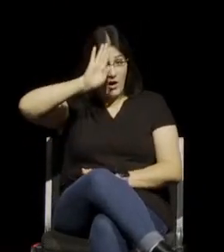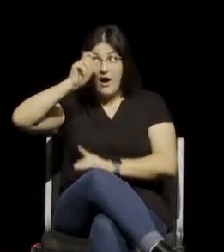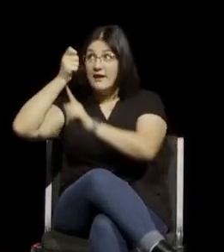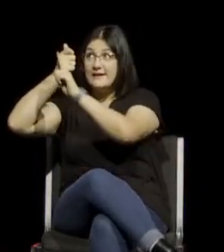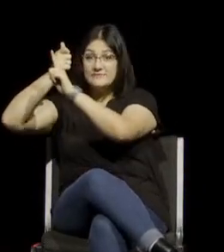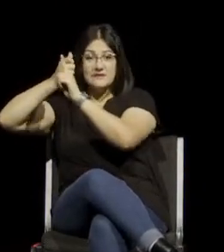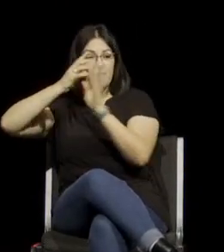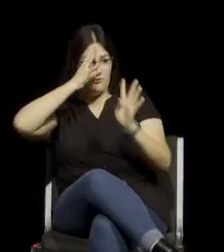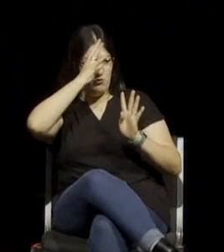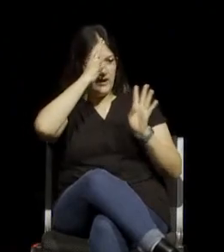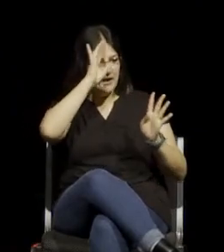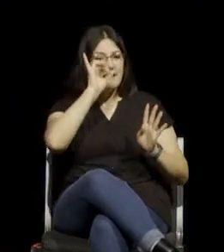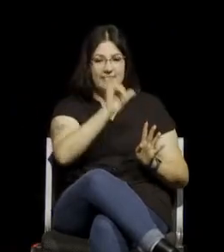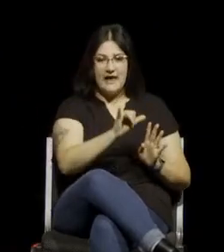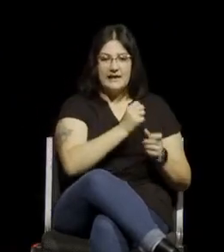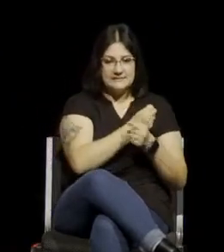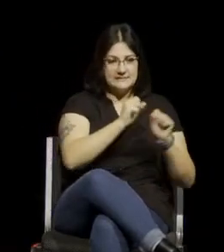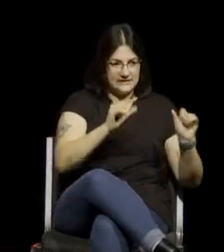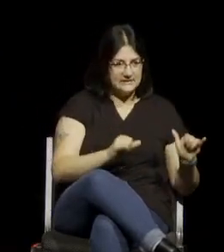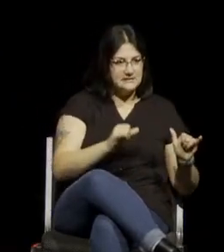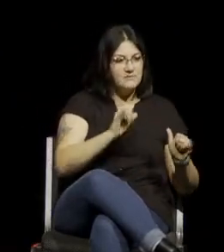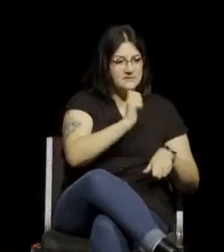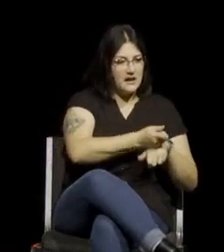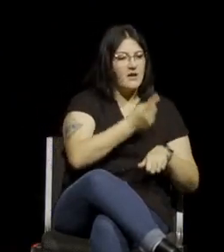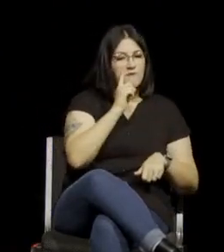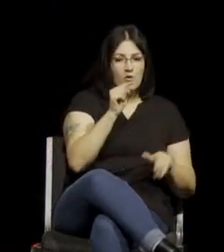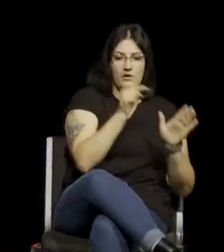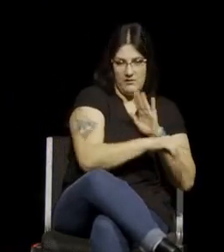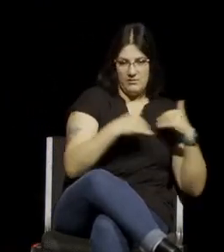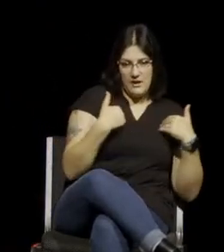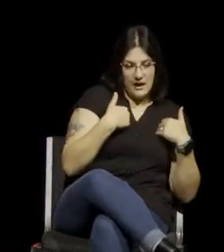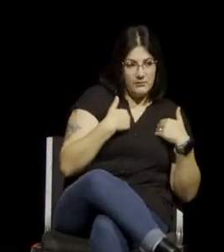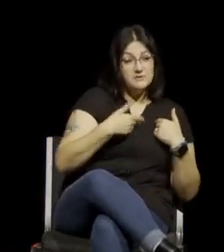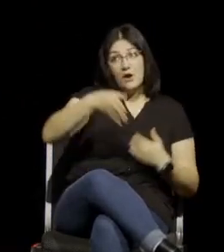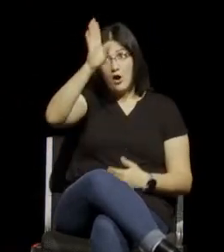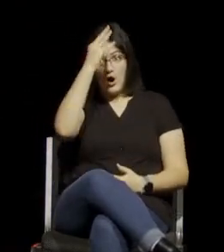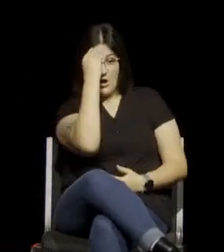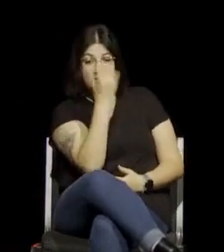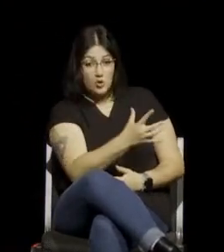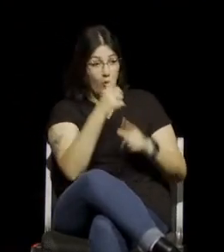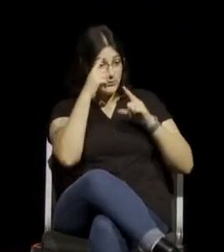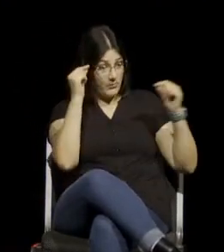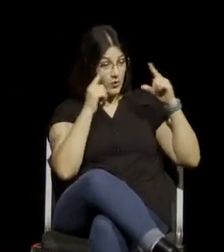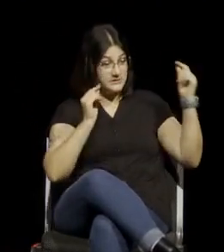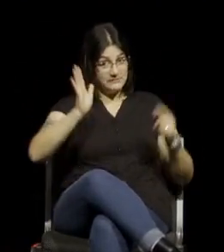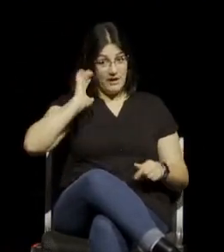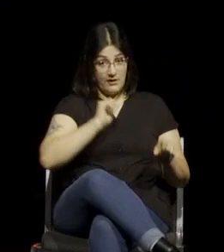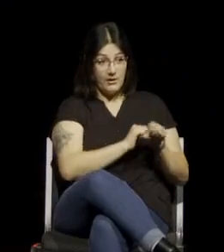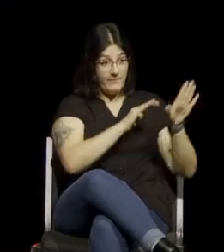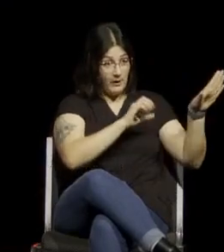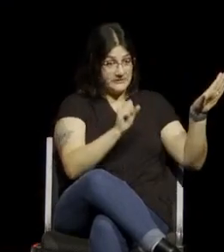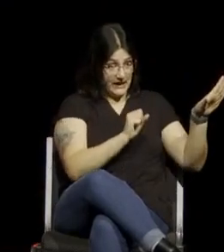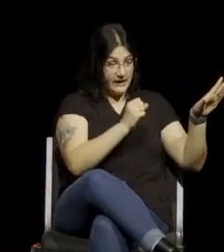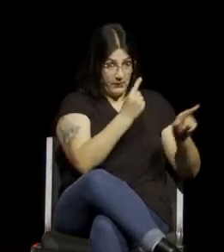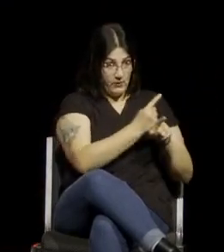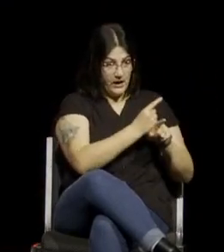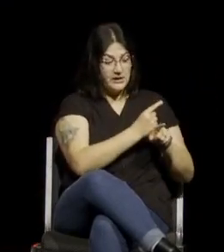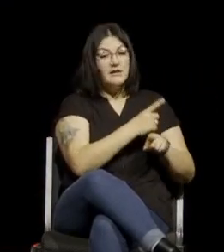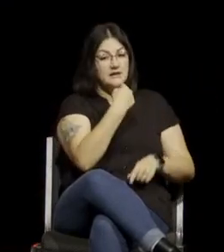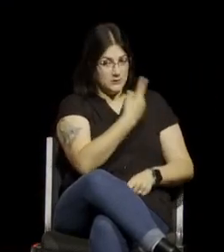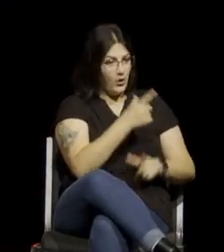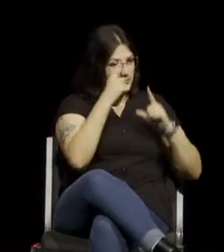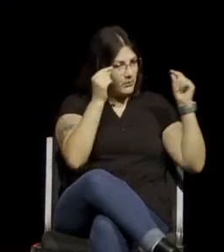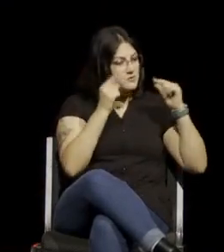who created the sacrificial system. God gave the law to Moses on Mount Sinai and said, we're going to set up all of this in this